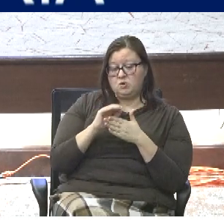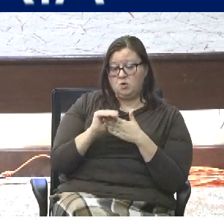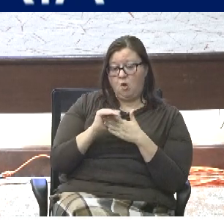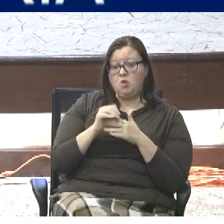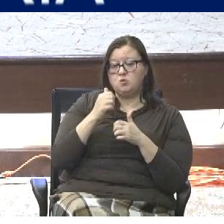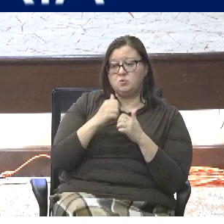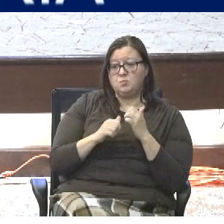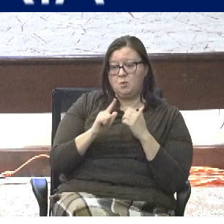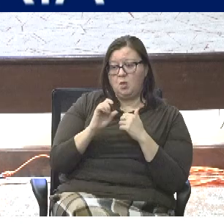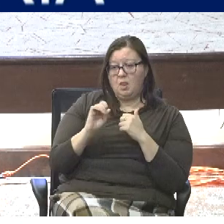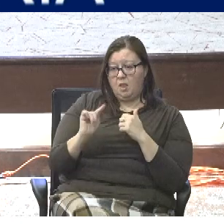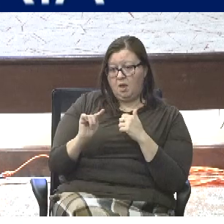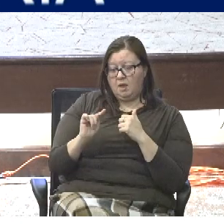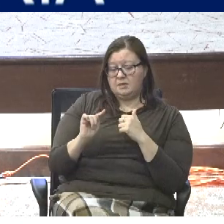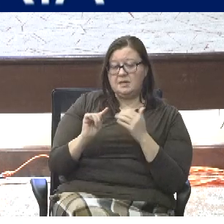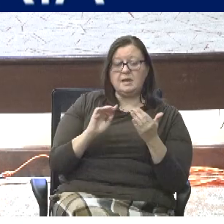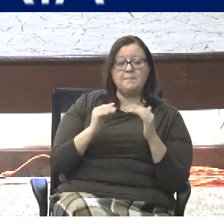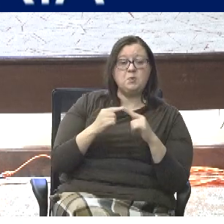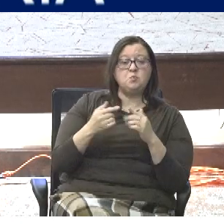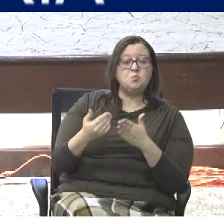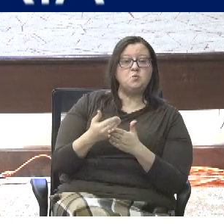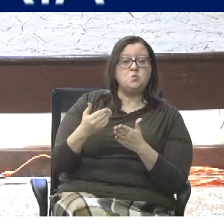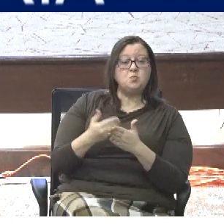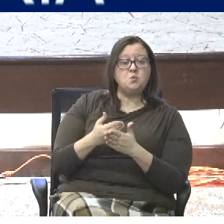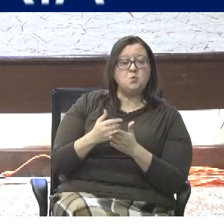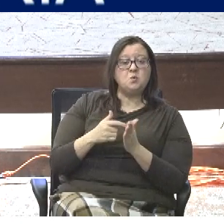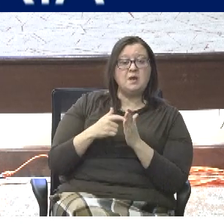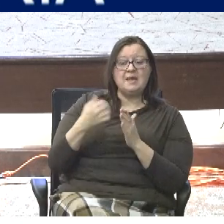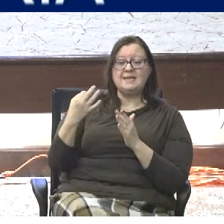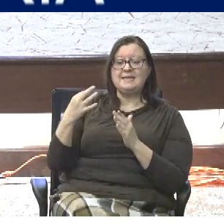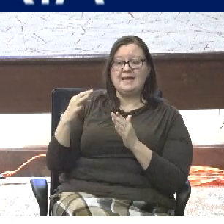$15,400 per lot, whereas the new criteria was